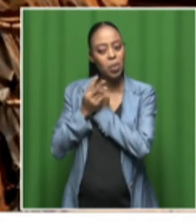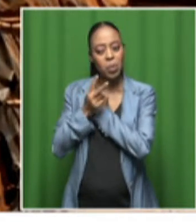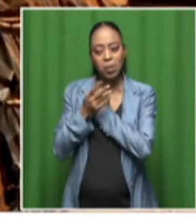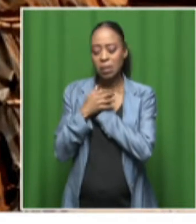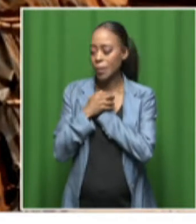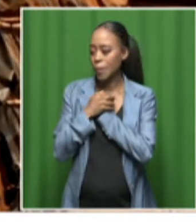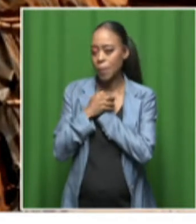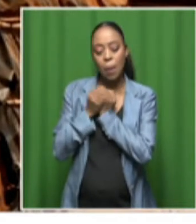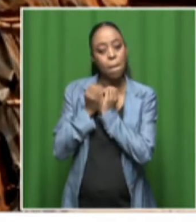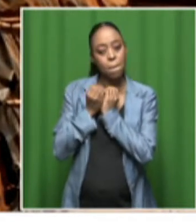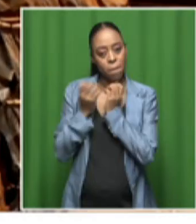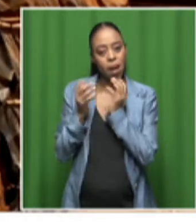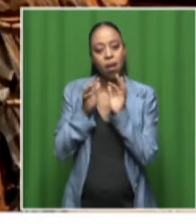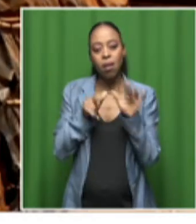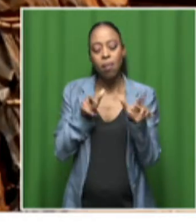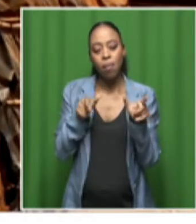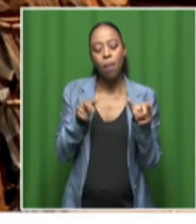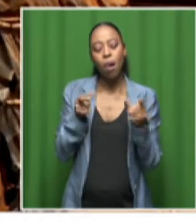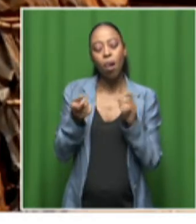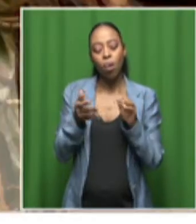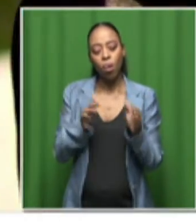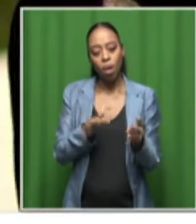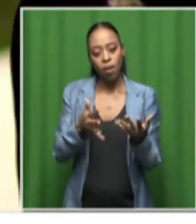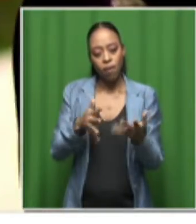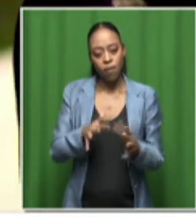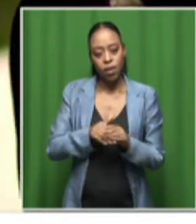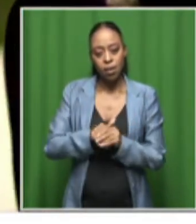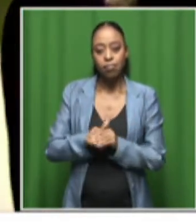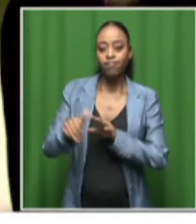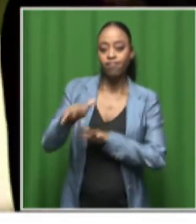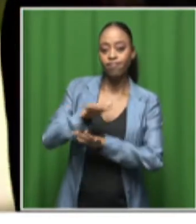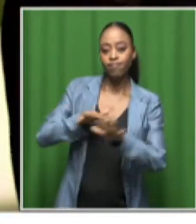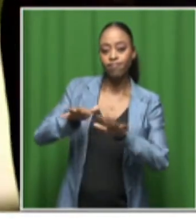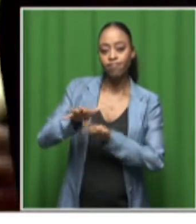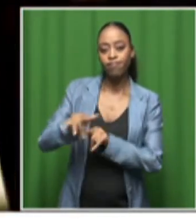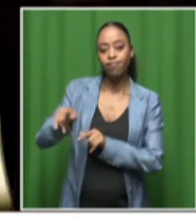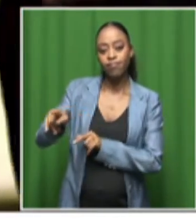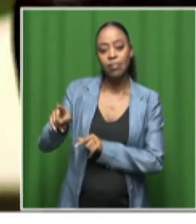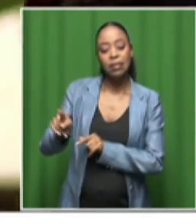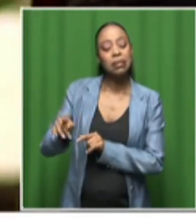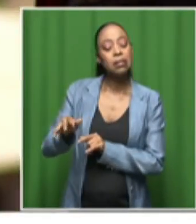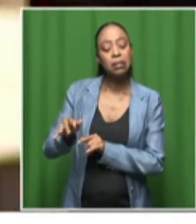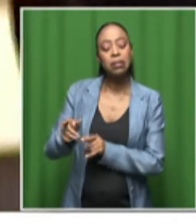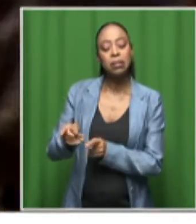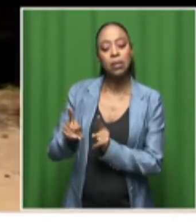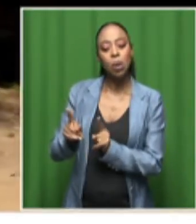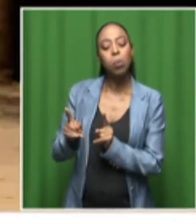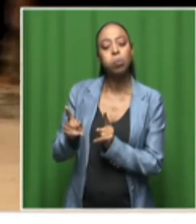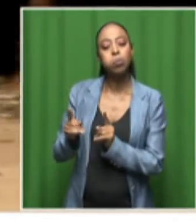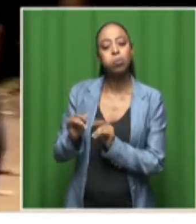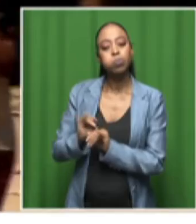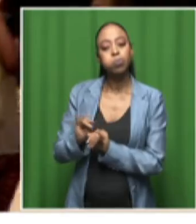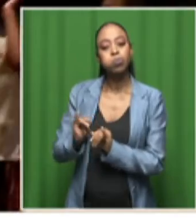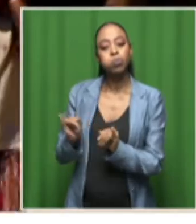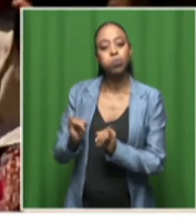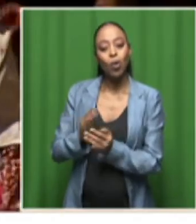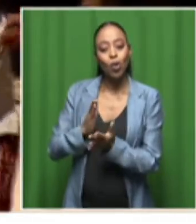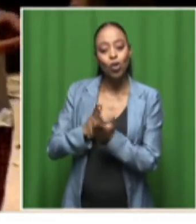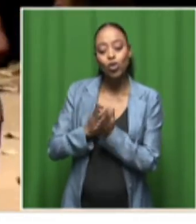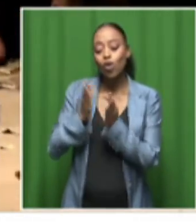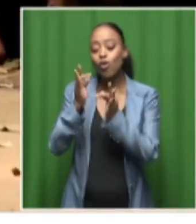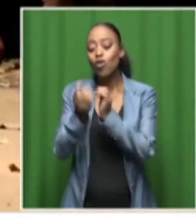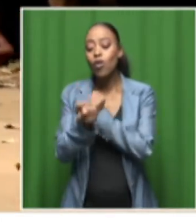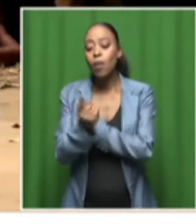realize that many have lost their lives. The situation in Cabo Delgado is still very uncertain, but figures